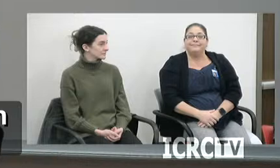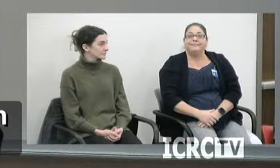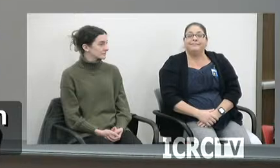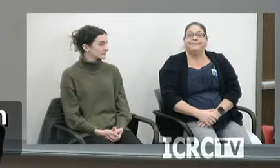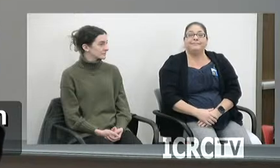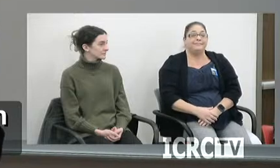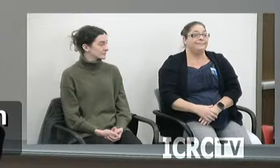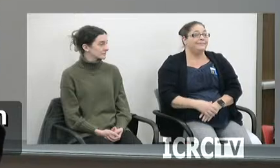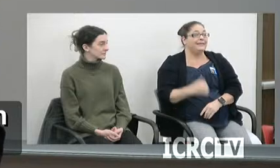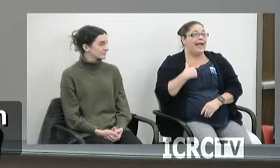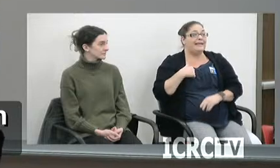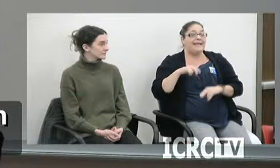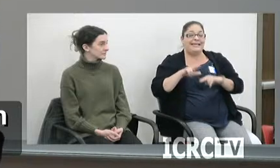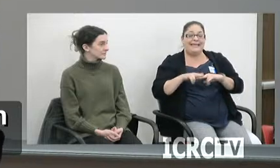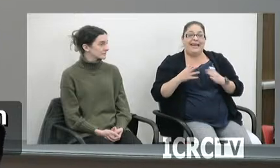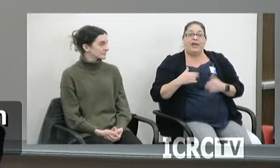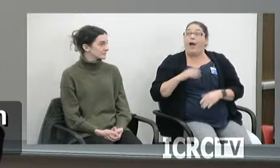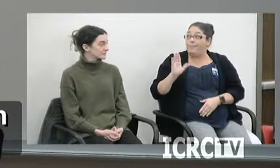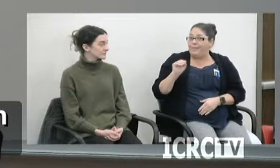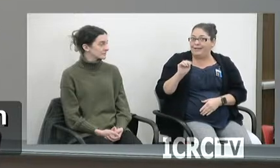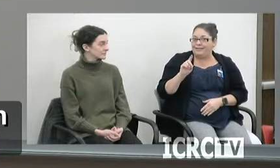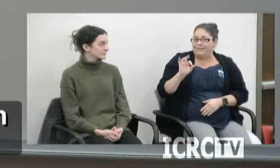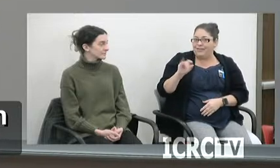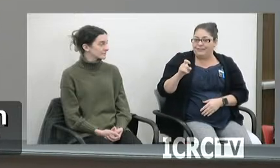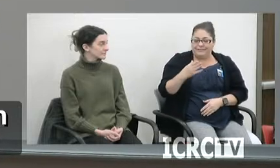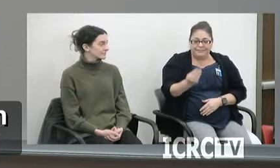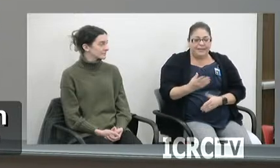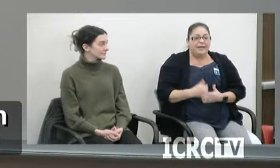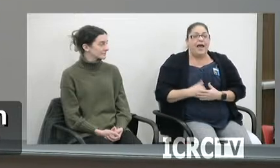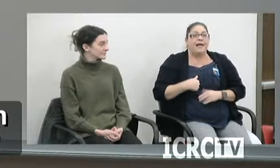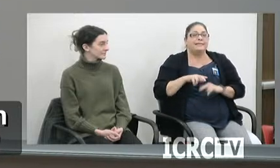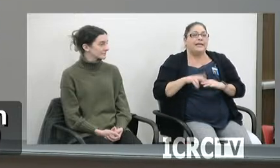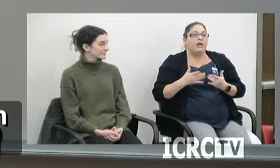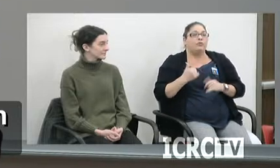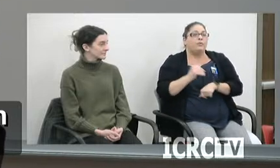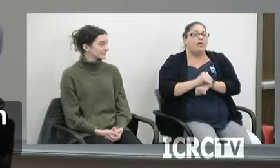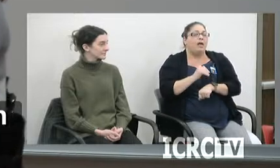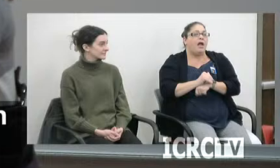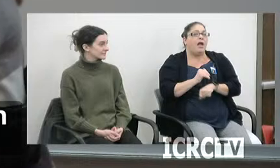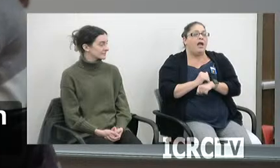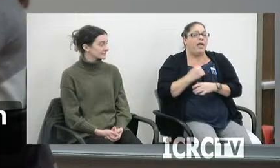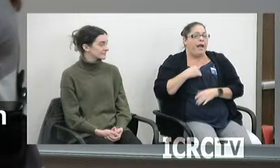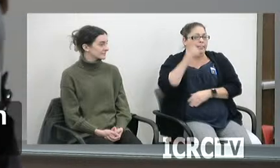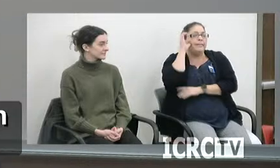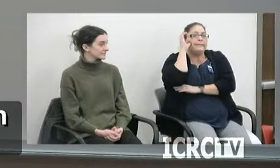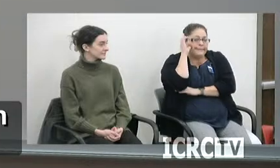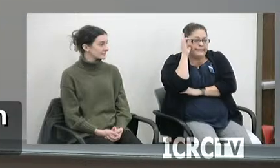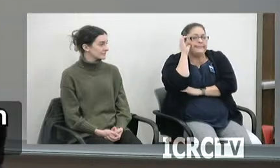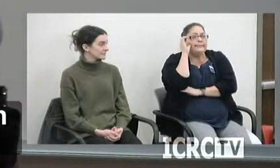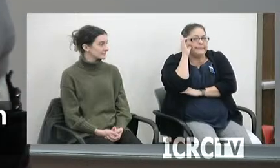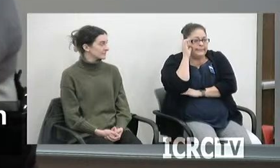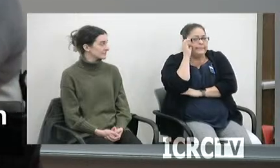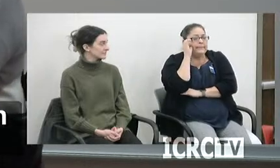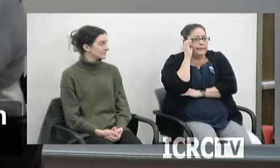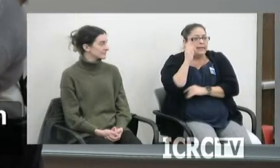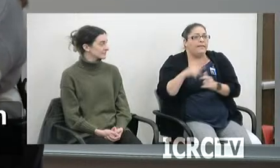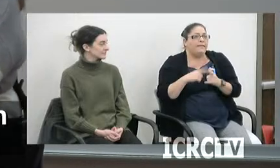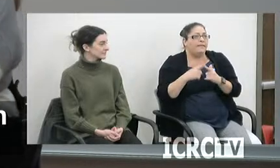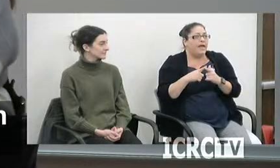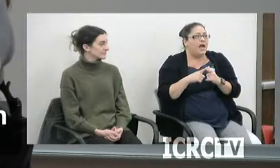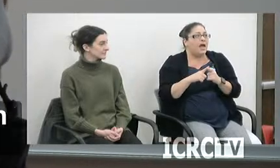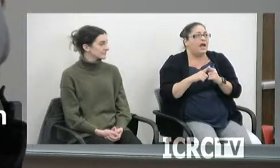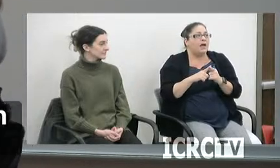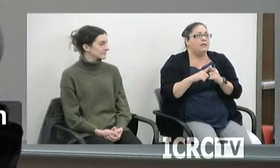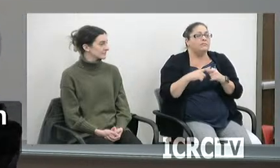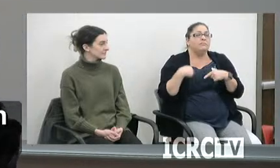So as I sit here tonight, it's Amanda Fox. So as I sit here tonight and I listened, and then also the last